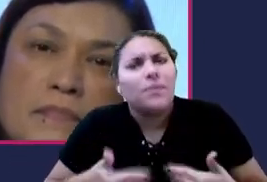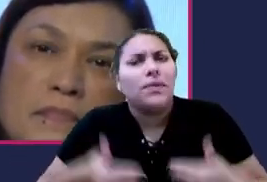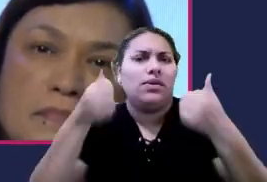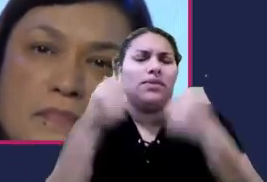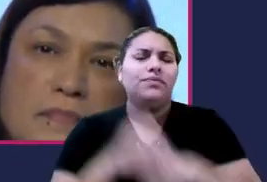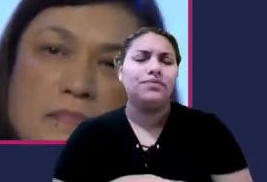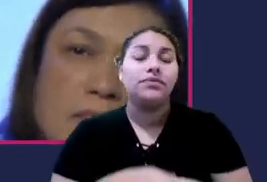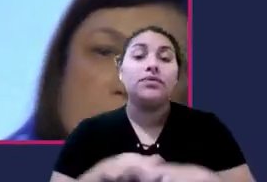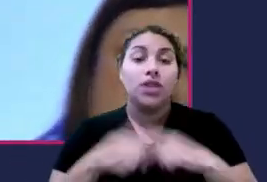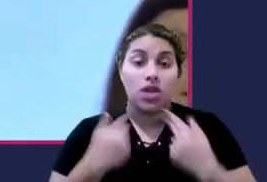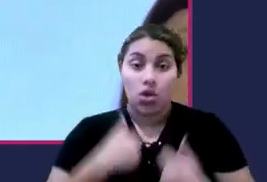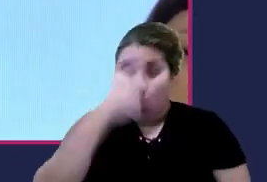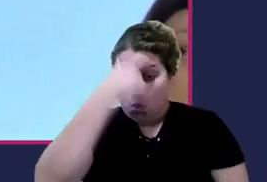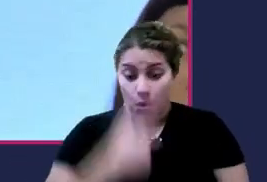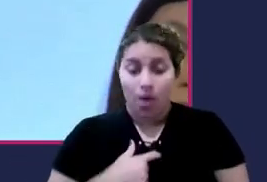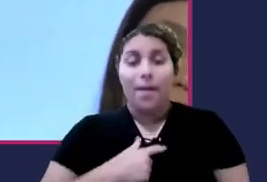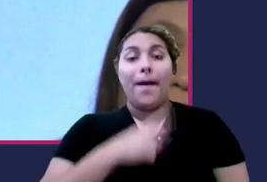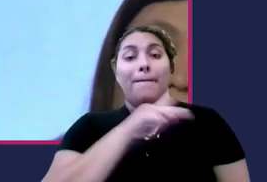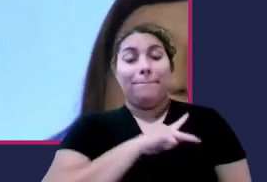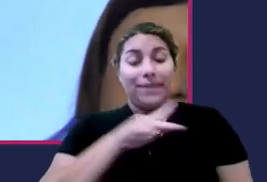politics